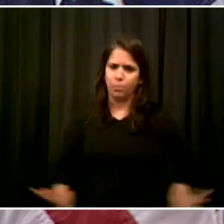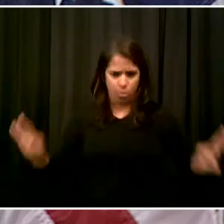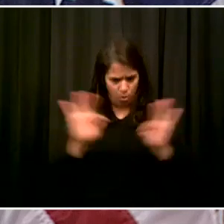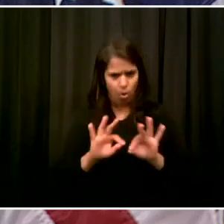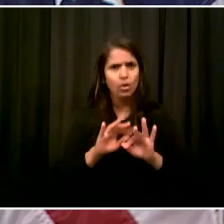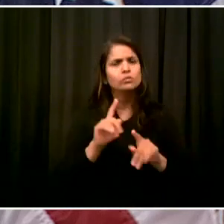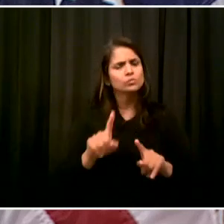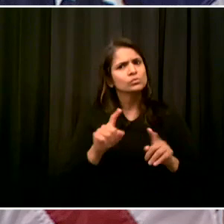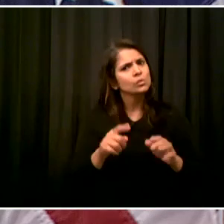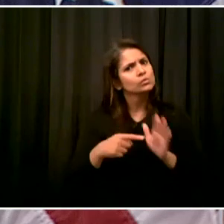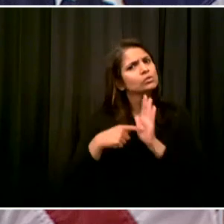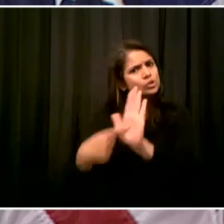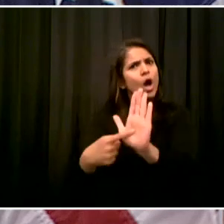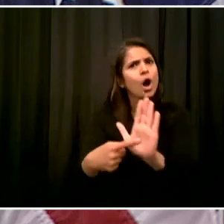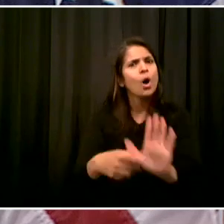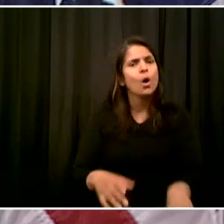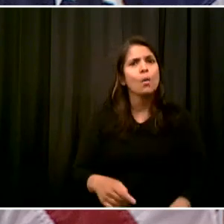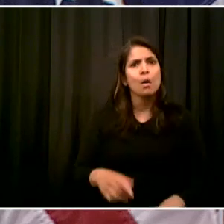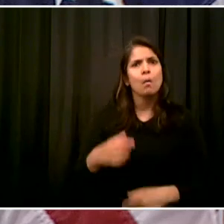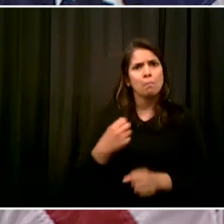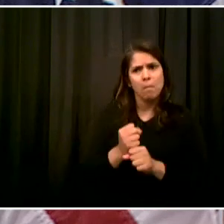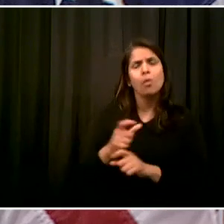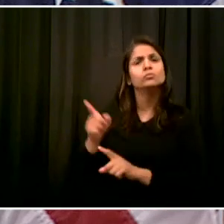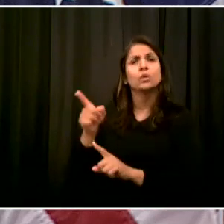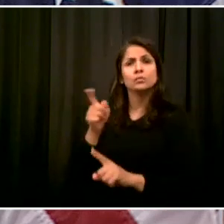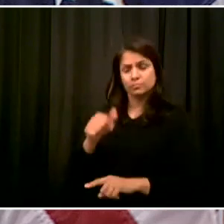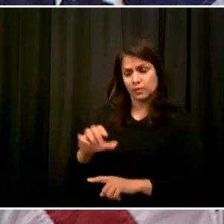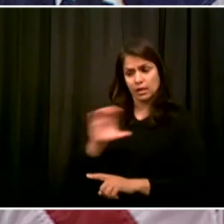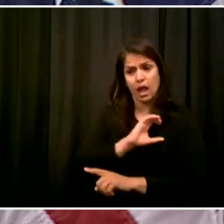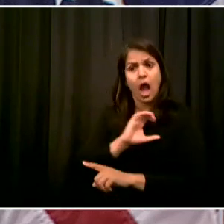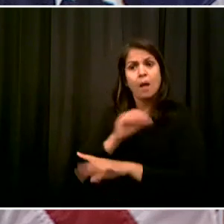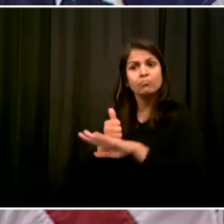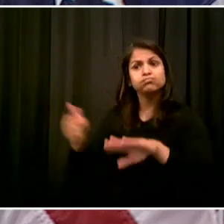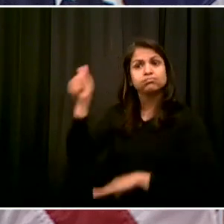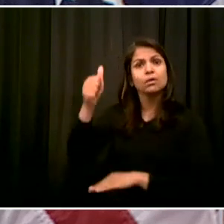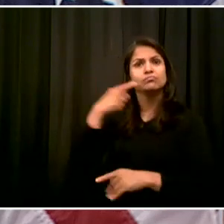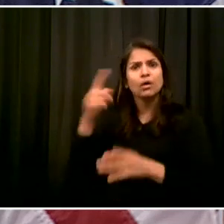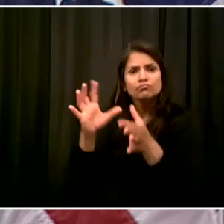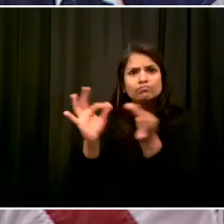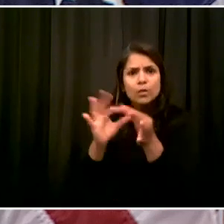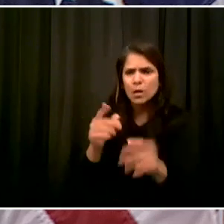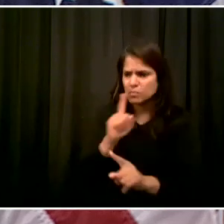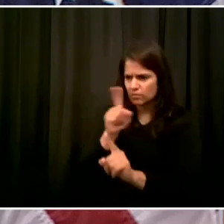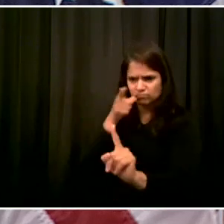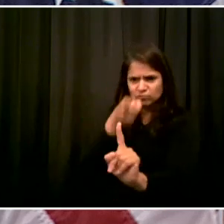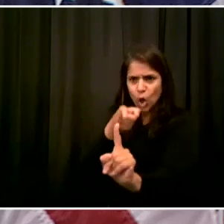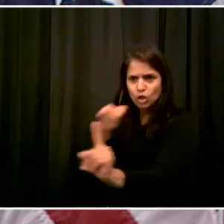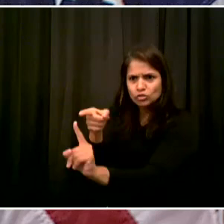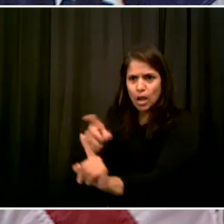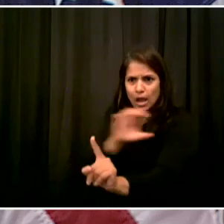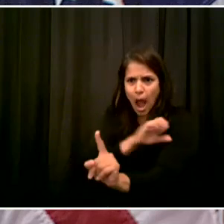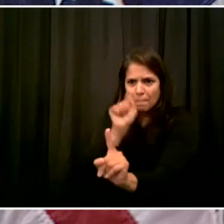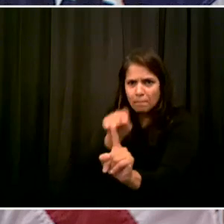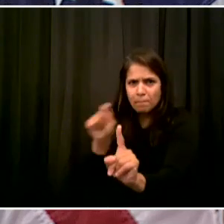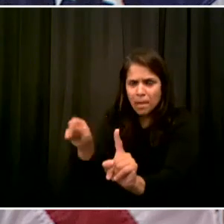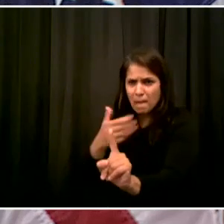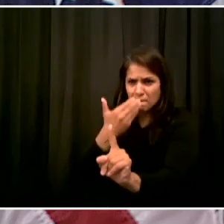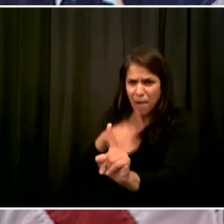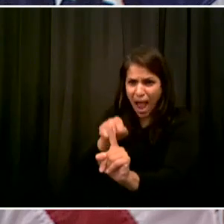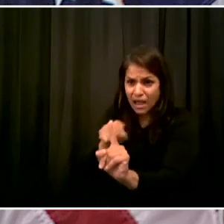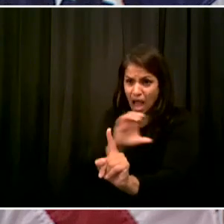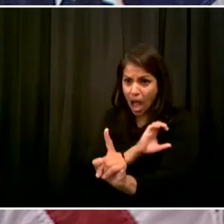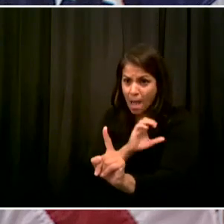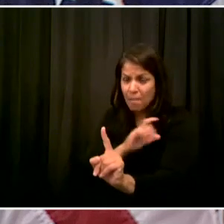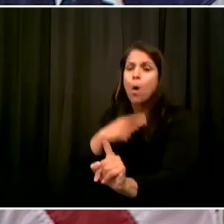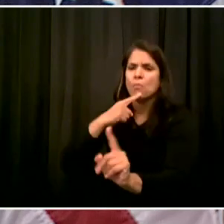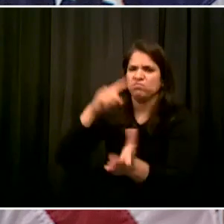will be suspended as part of that discipline. People in the city need to know their consequences. But we also have to remember the vast majority of cops who are out